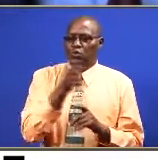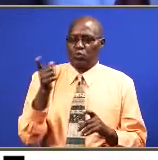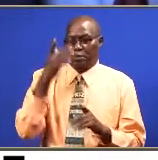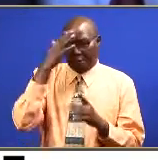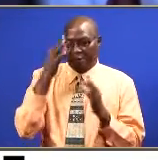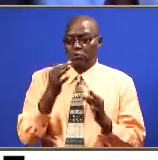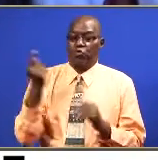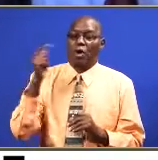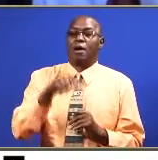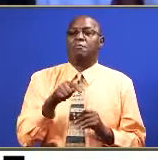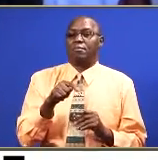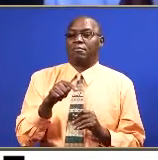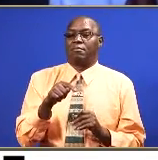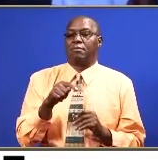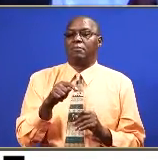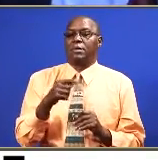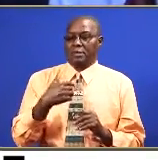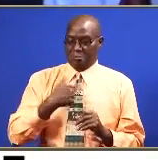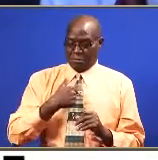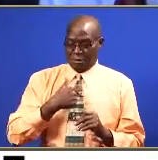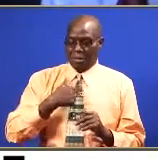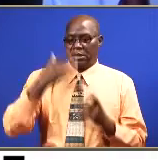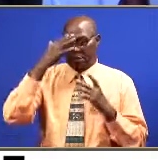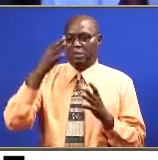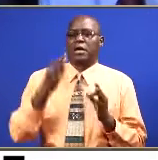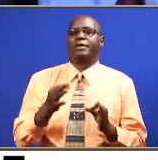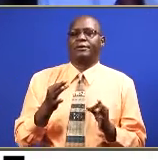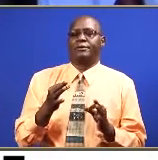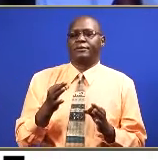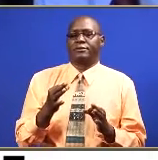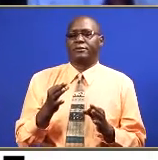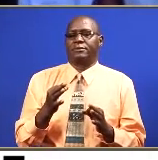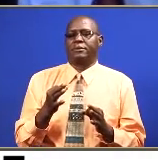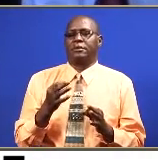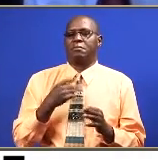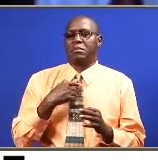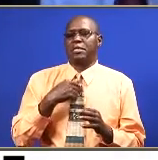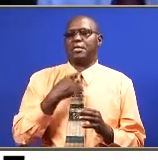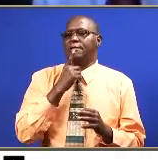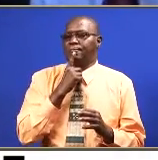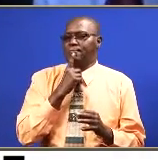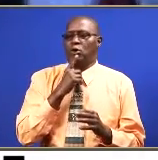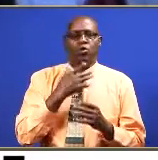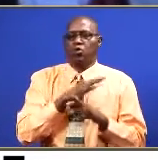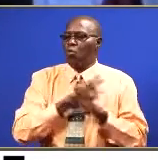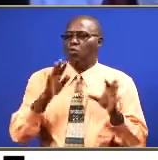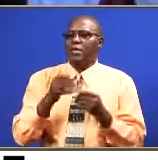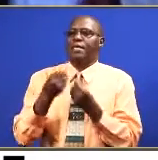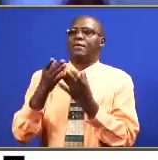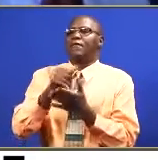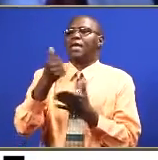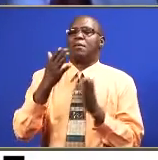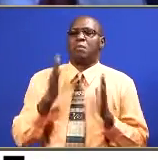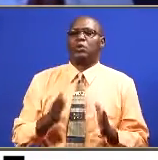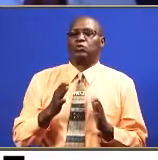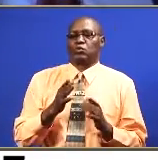come was my decision because I realized we didn't want to give anybody an excuse whatsoever